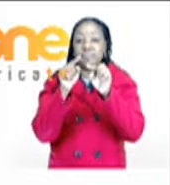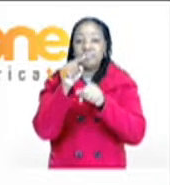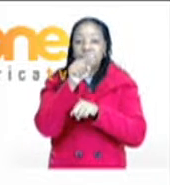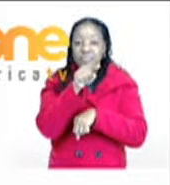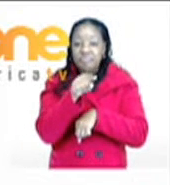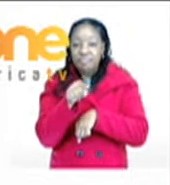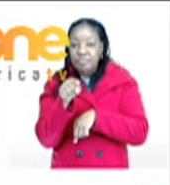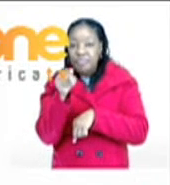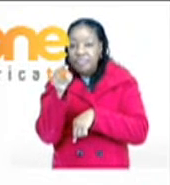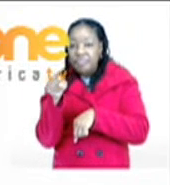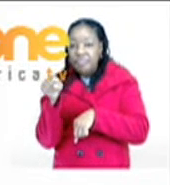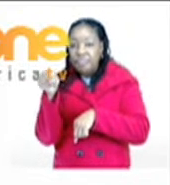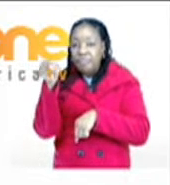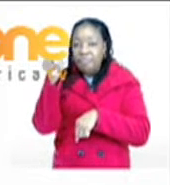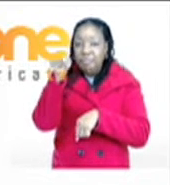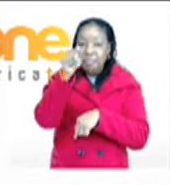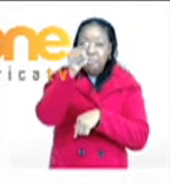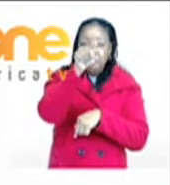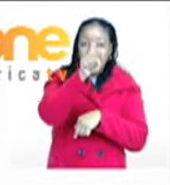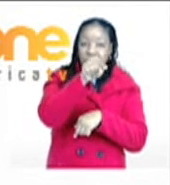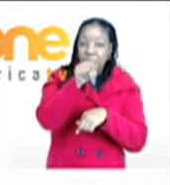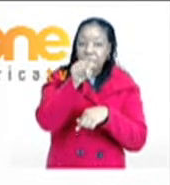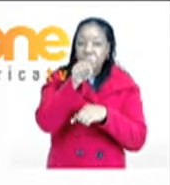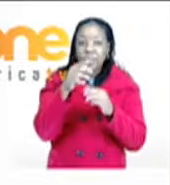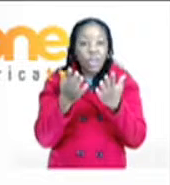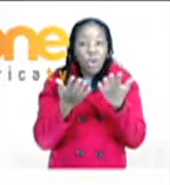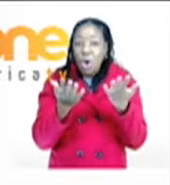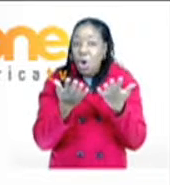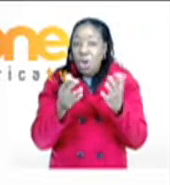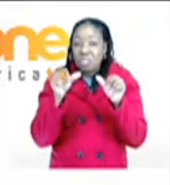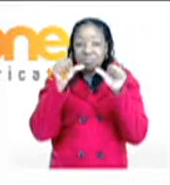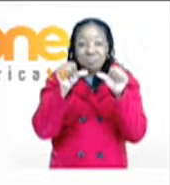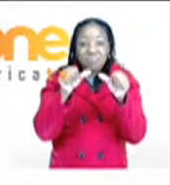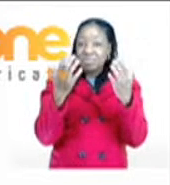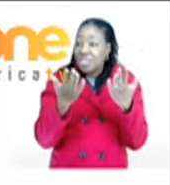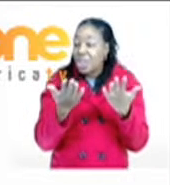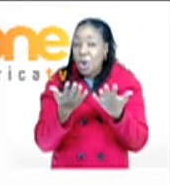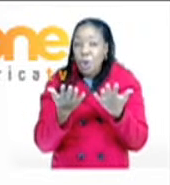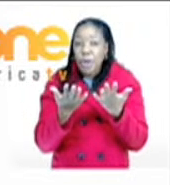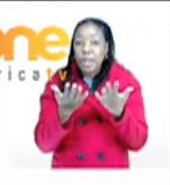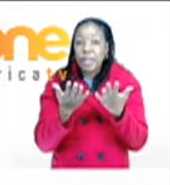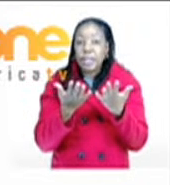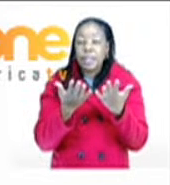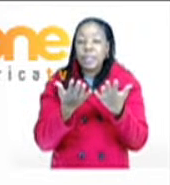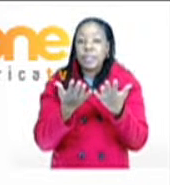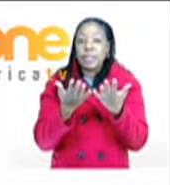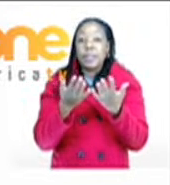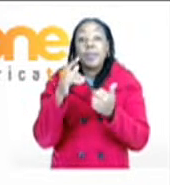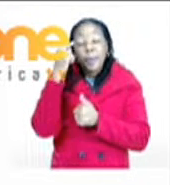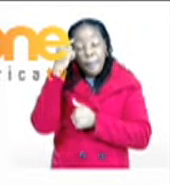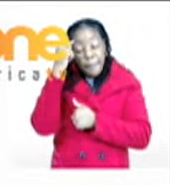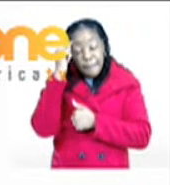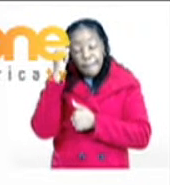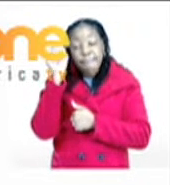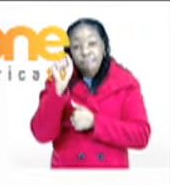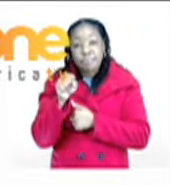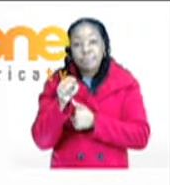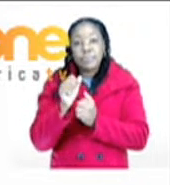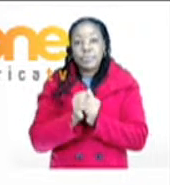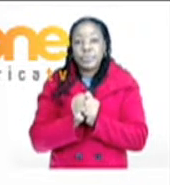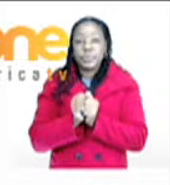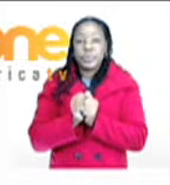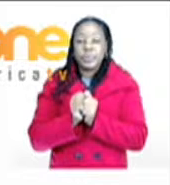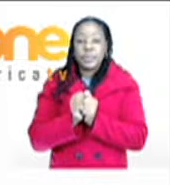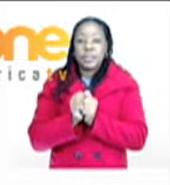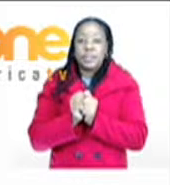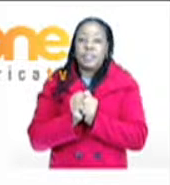just cut out, it will fit nicely in the right place. I will give you a clue. If you